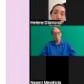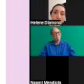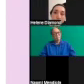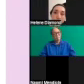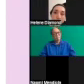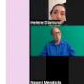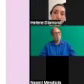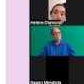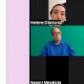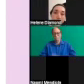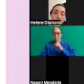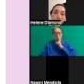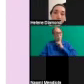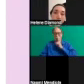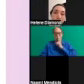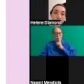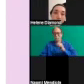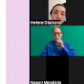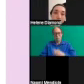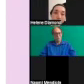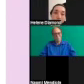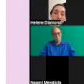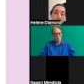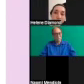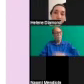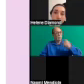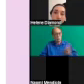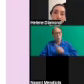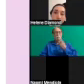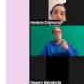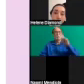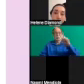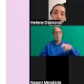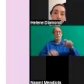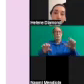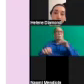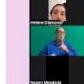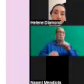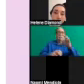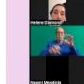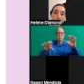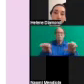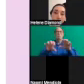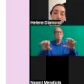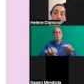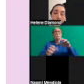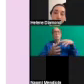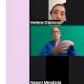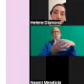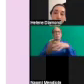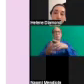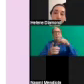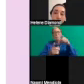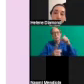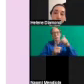Yeah, it's not. Uh, I've always had to really work hard, and the word that really